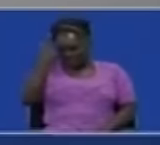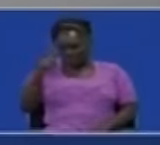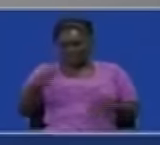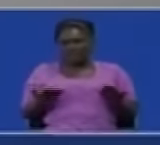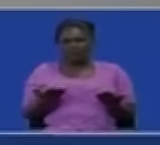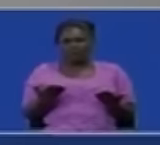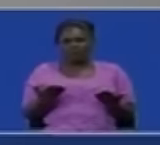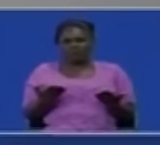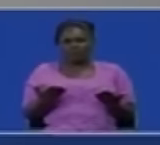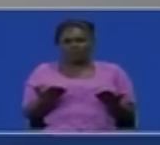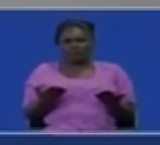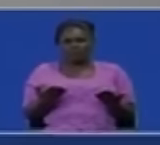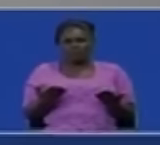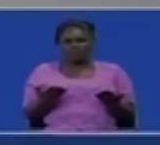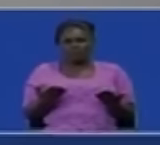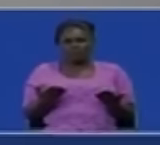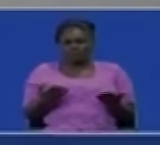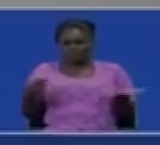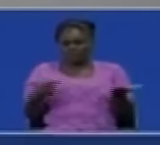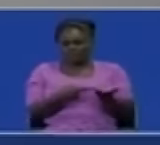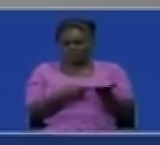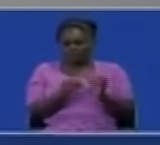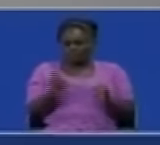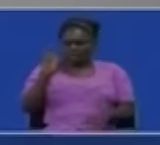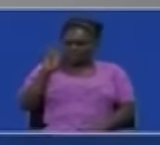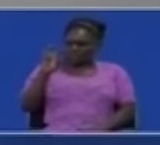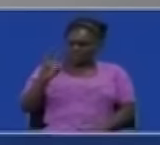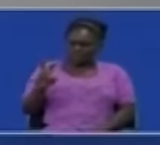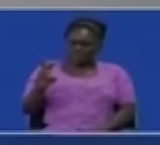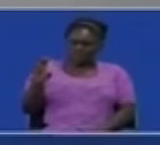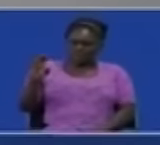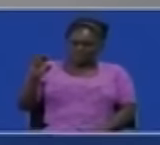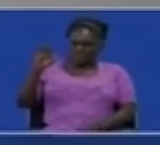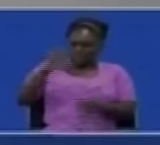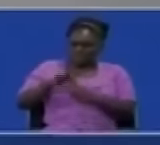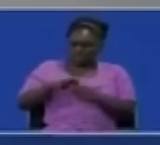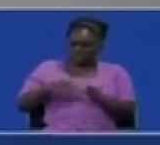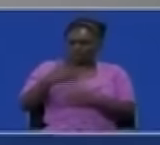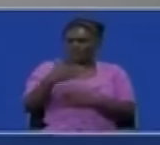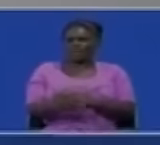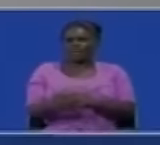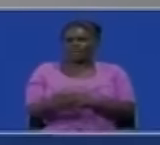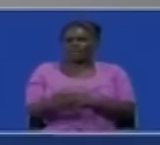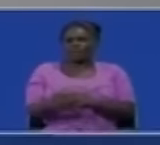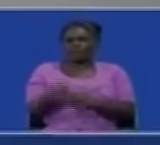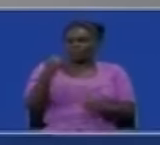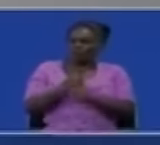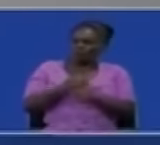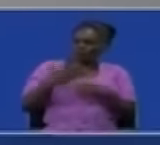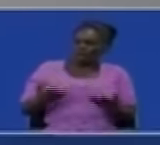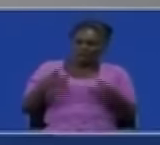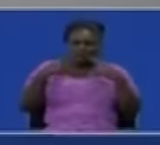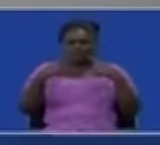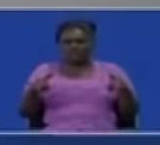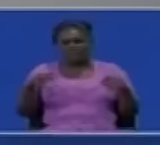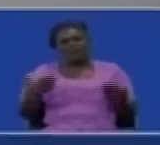fact that it wasn't an issue of technology, look at the by-elections after that mm-hmm. and how it worked and how results transmission